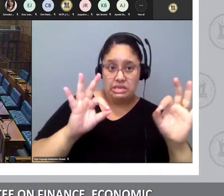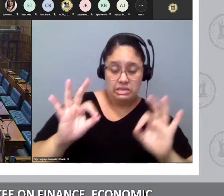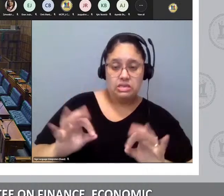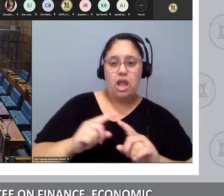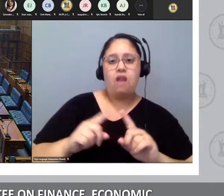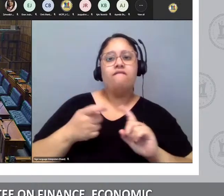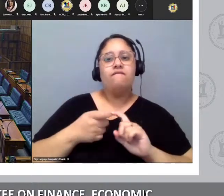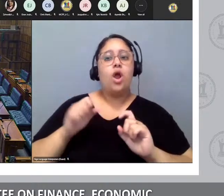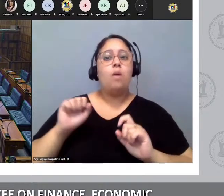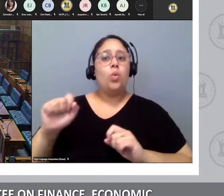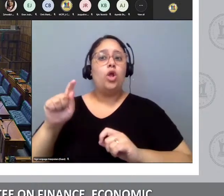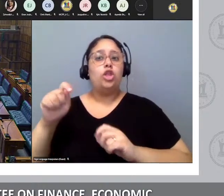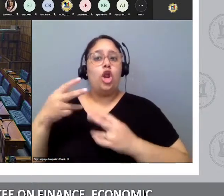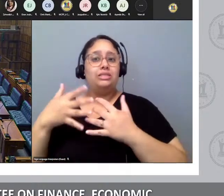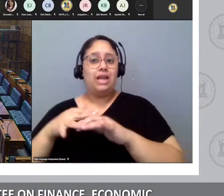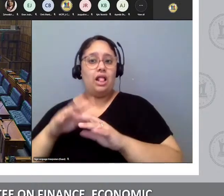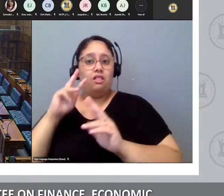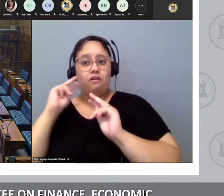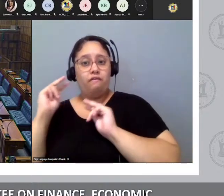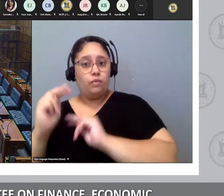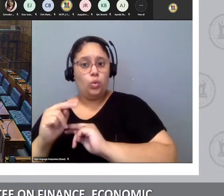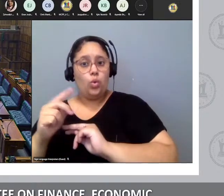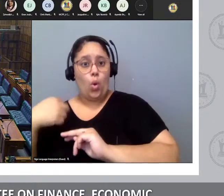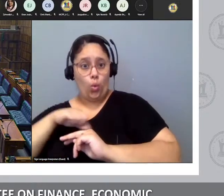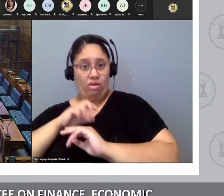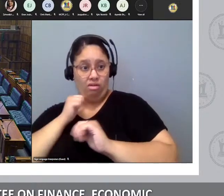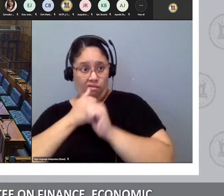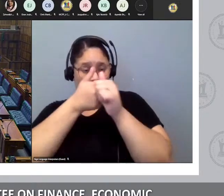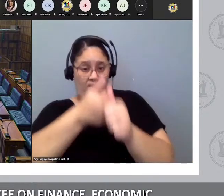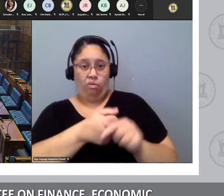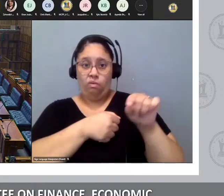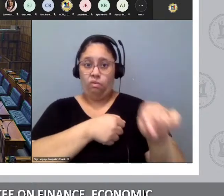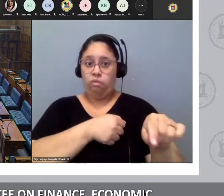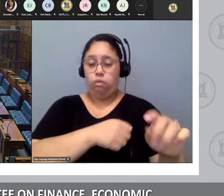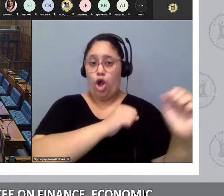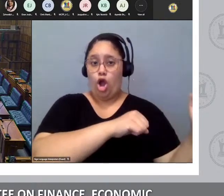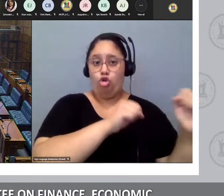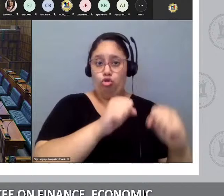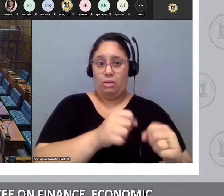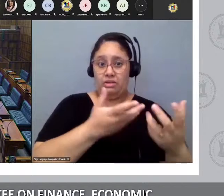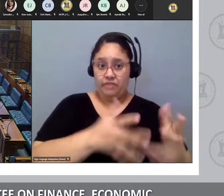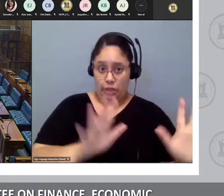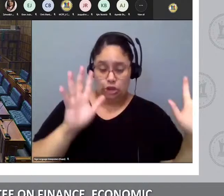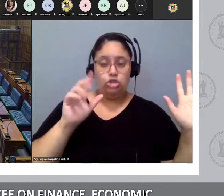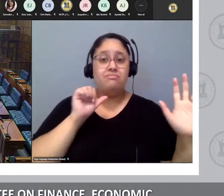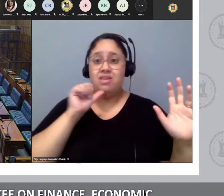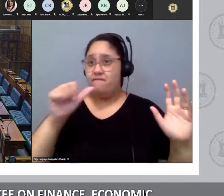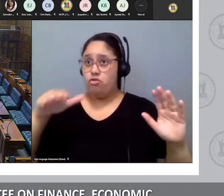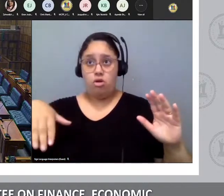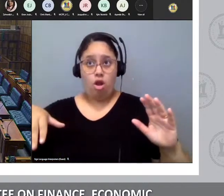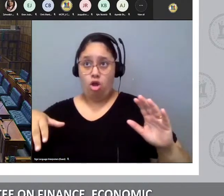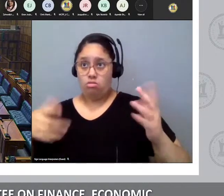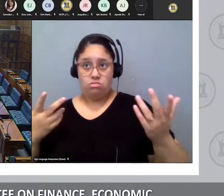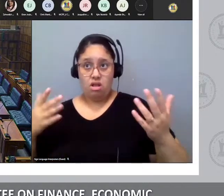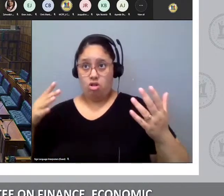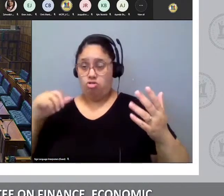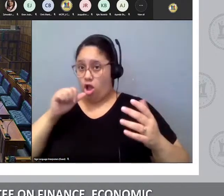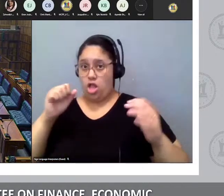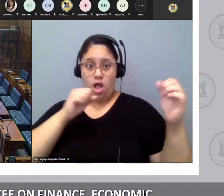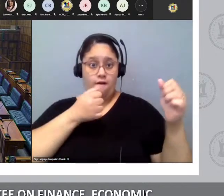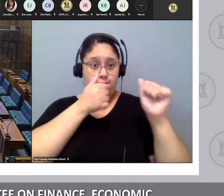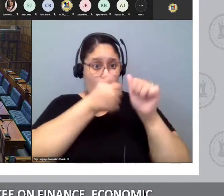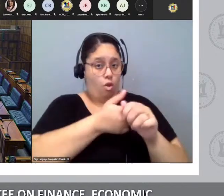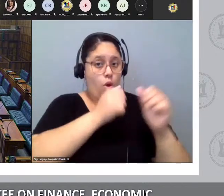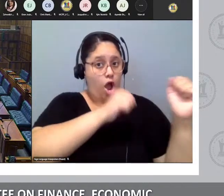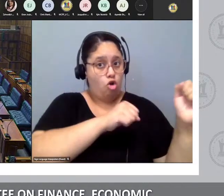view are we adhering to that are we meeting that and if not you know what seems to be the problem and the